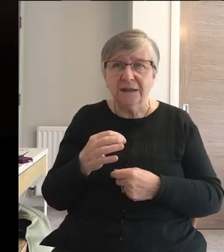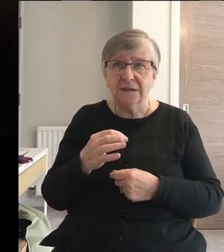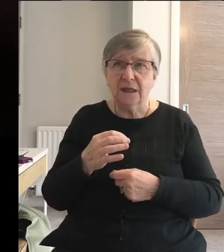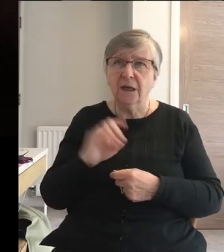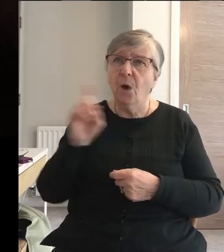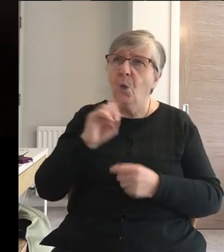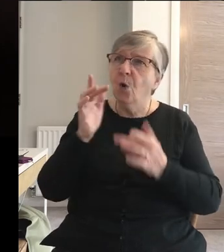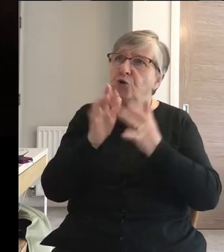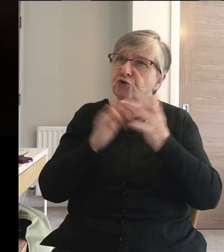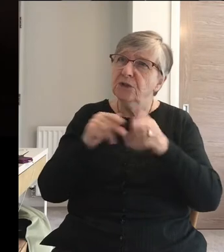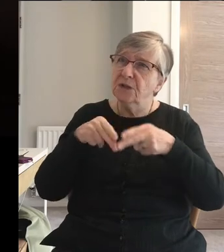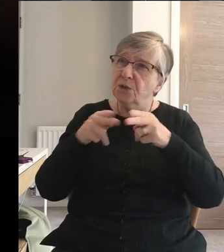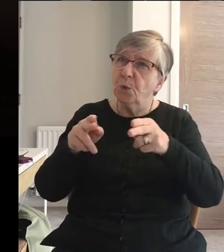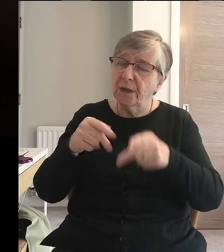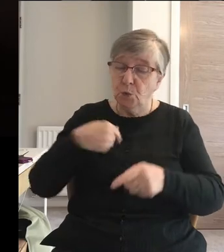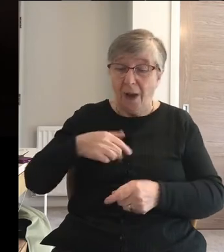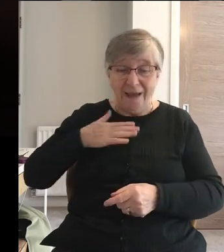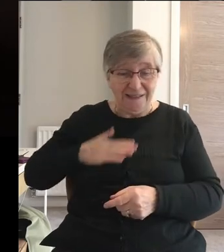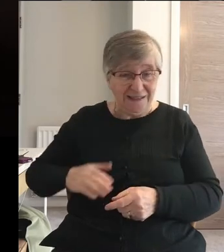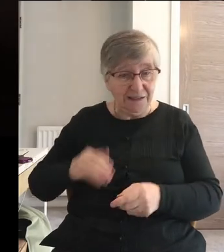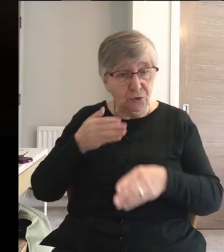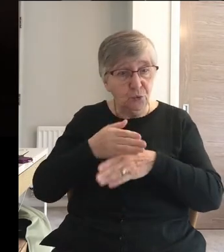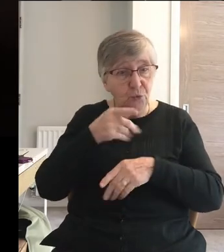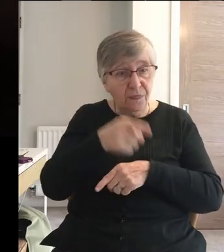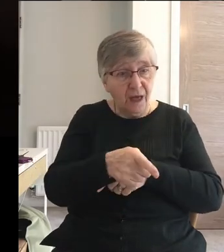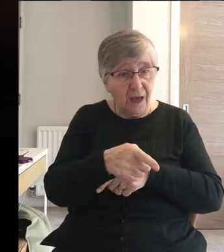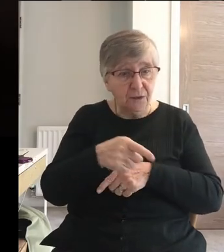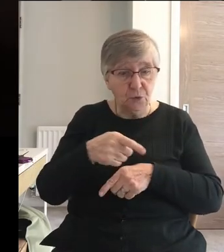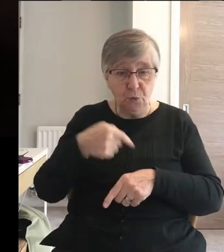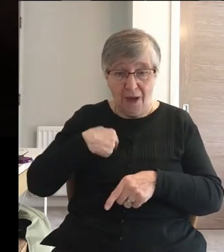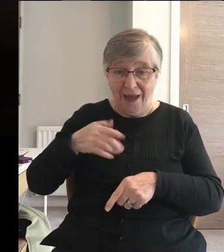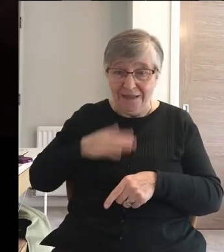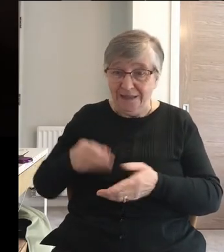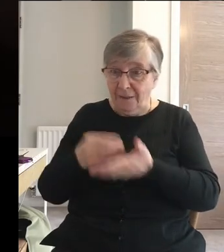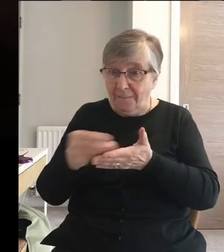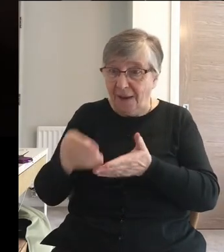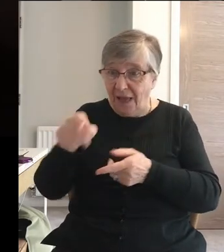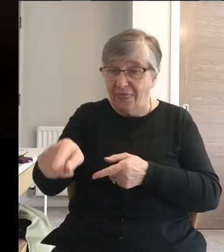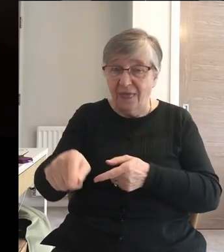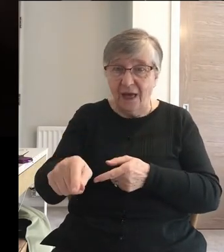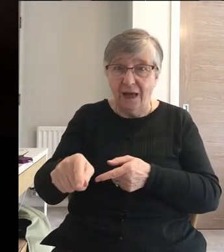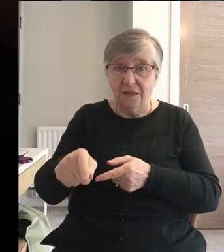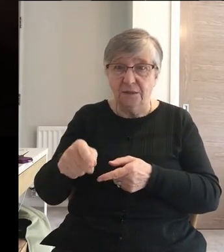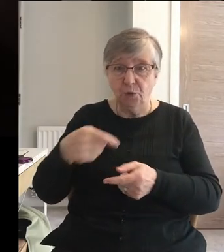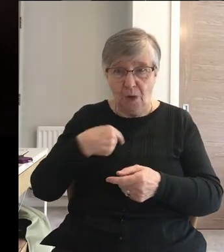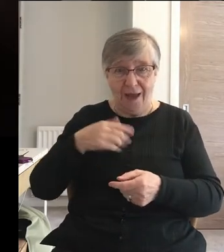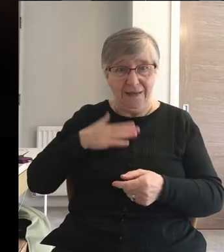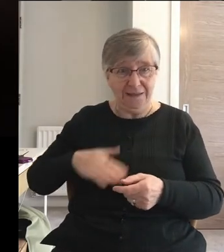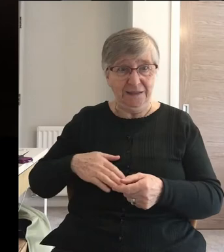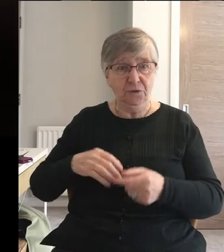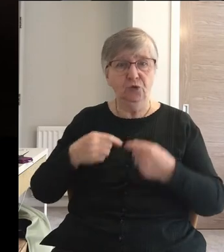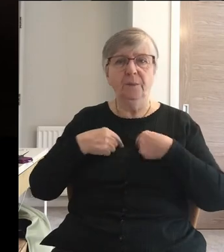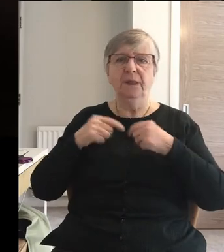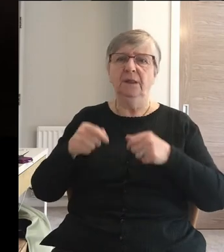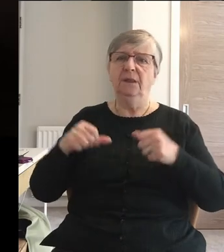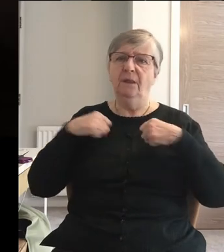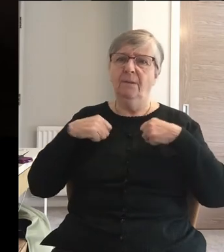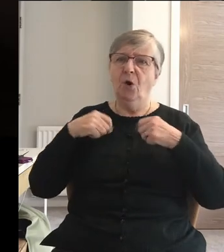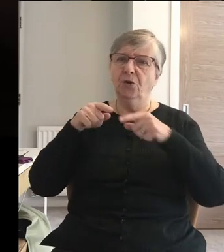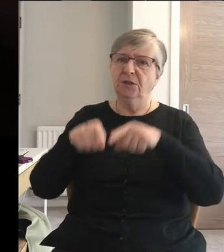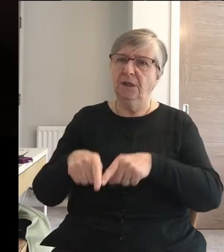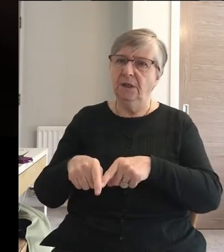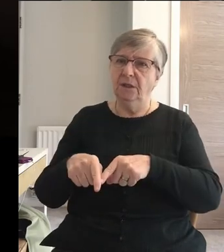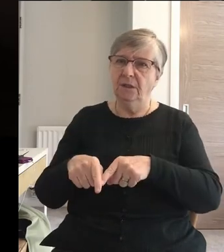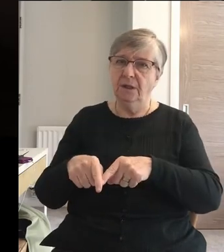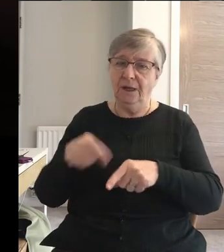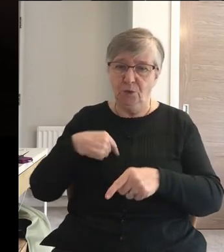way here? Do I really need to do this? Do I really need to grab this? Do I really need to affirm and assert myself over that person? Do I really